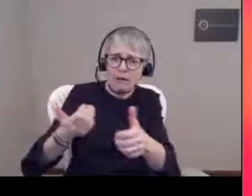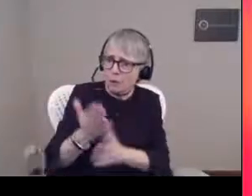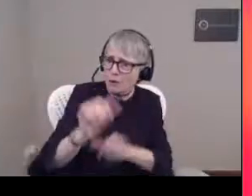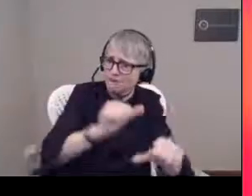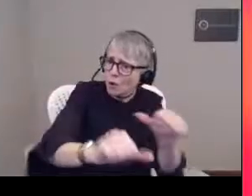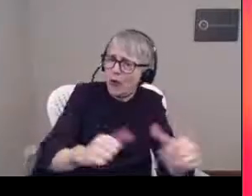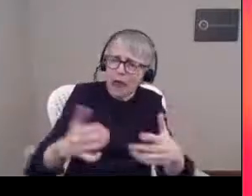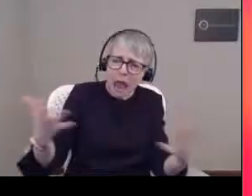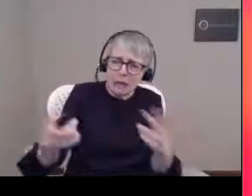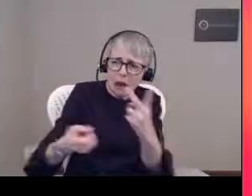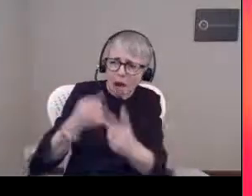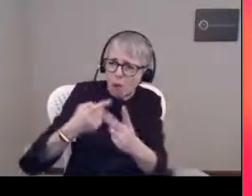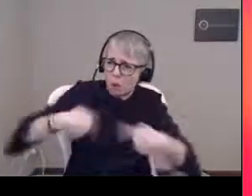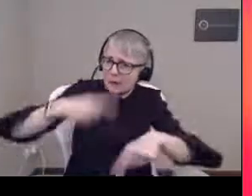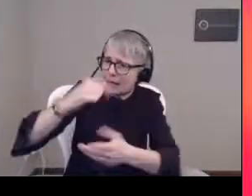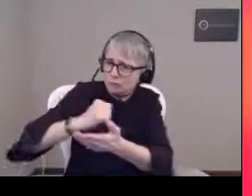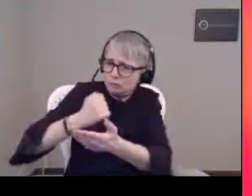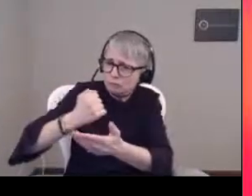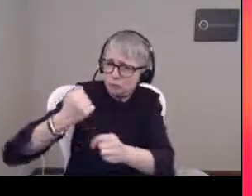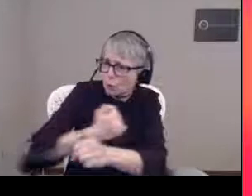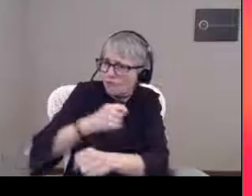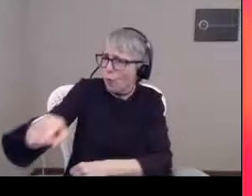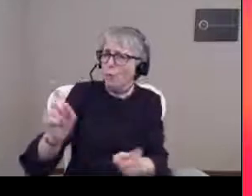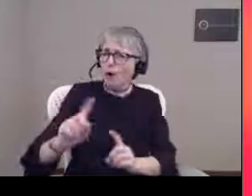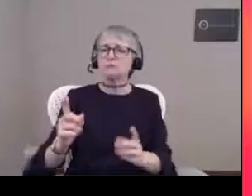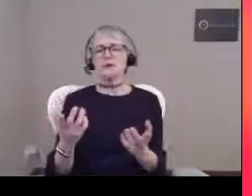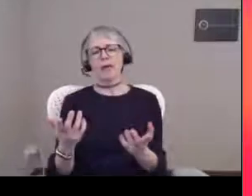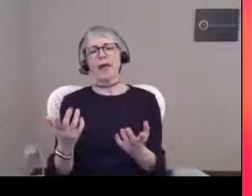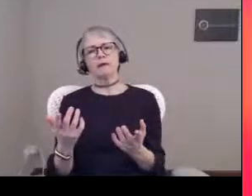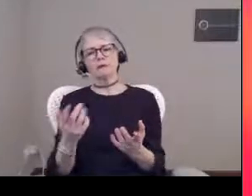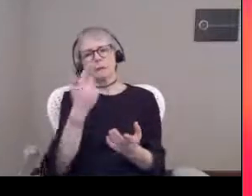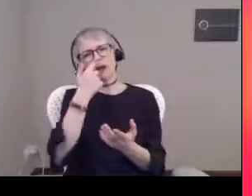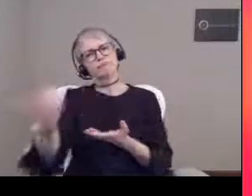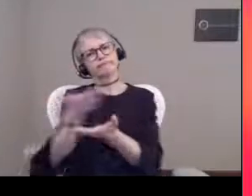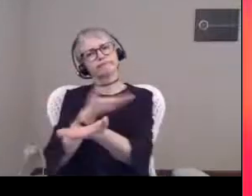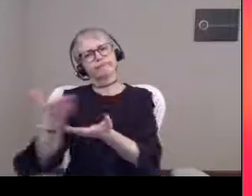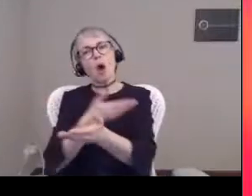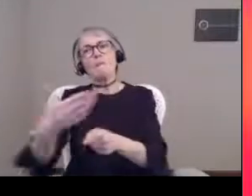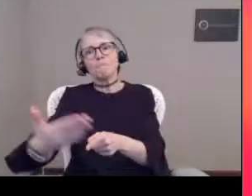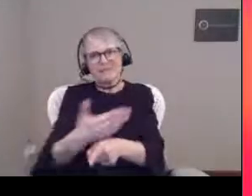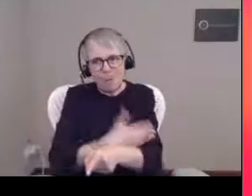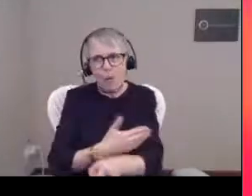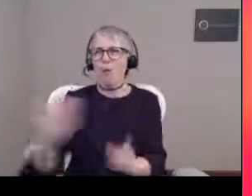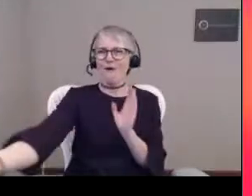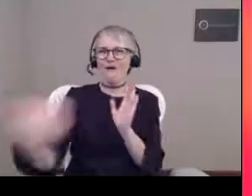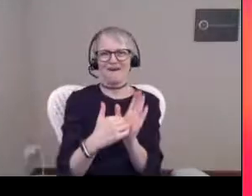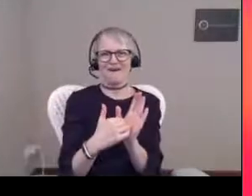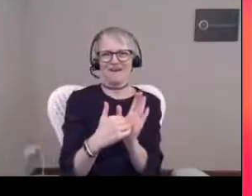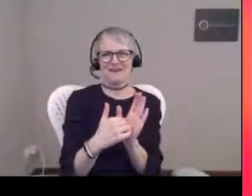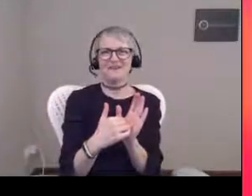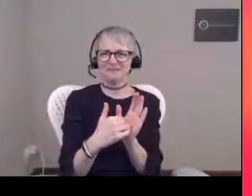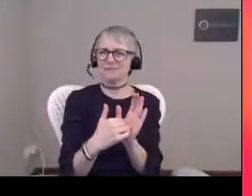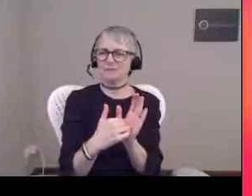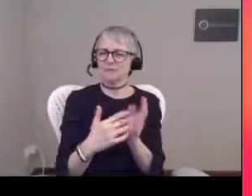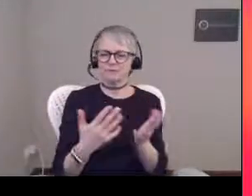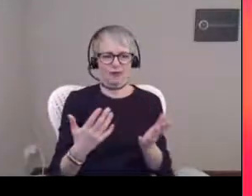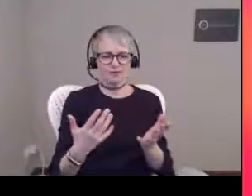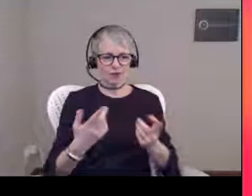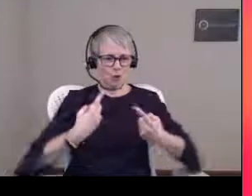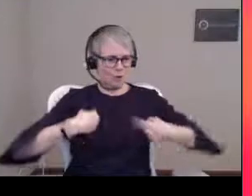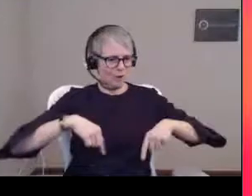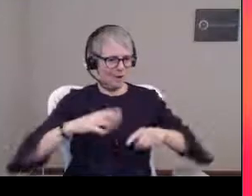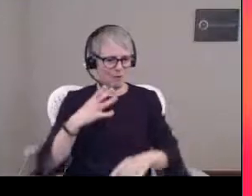then also put that onto our interview emails. So the idea is that we want you to pick up the phone or email us or